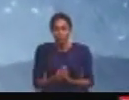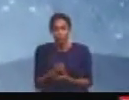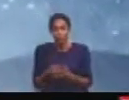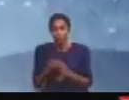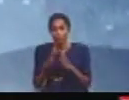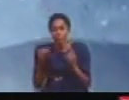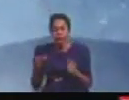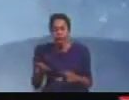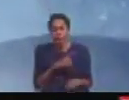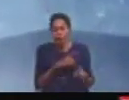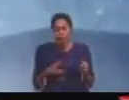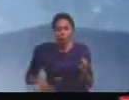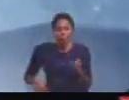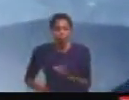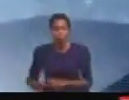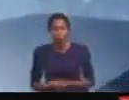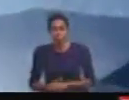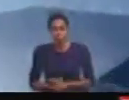Amen.